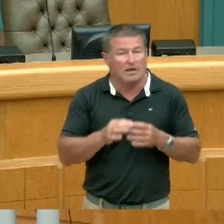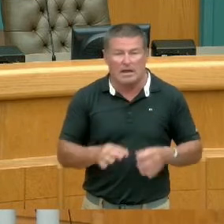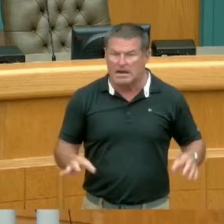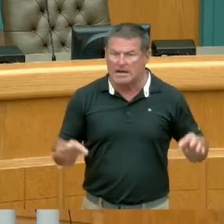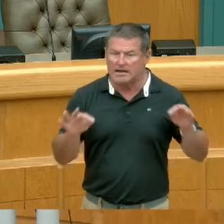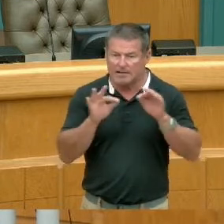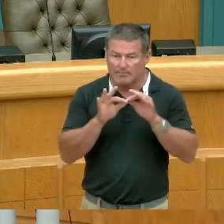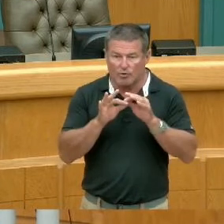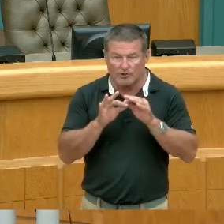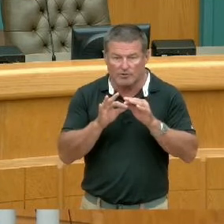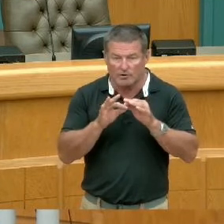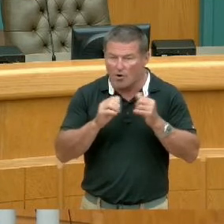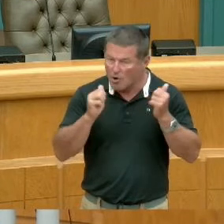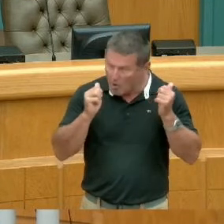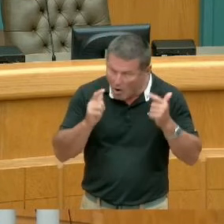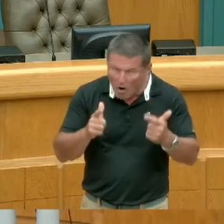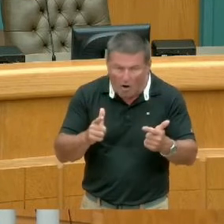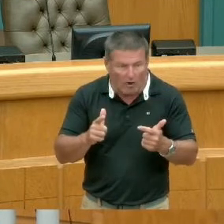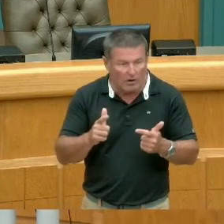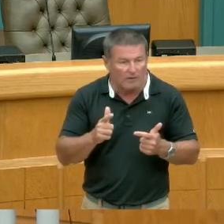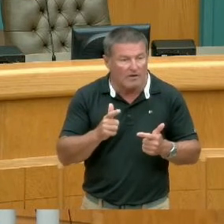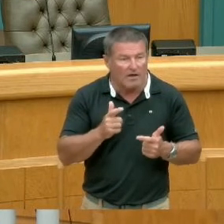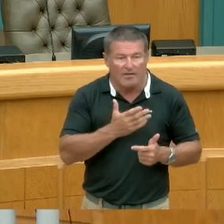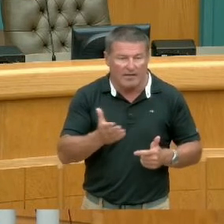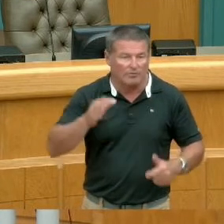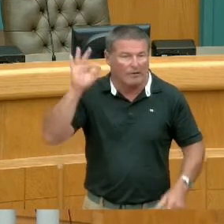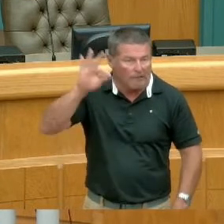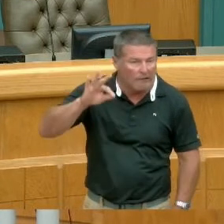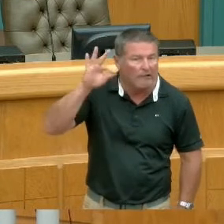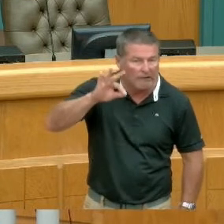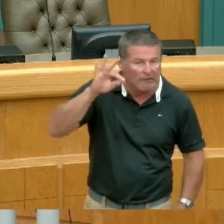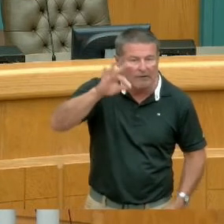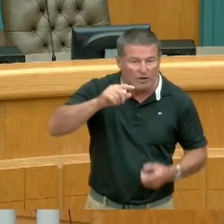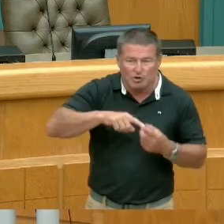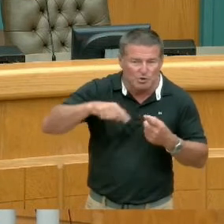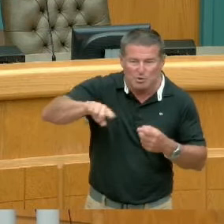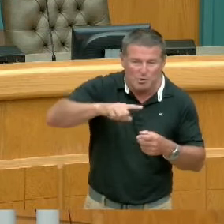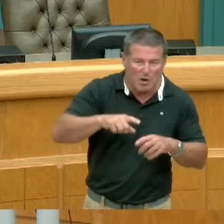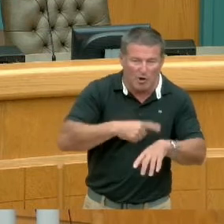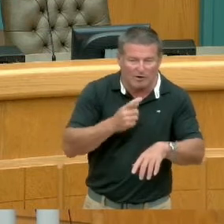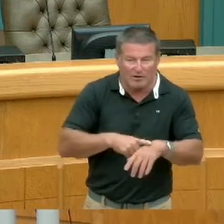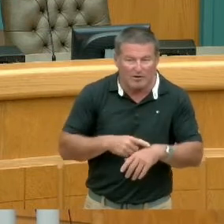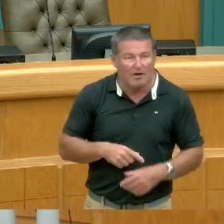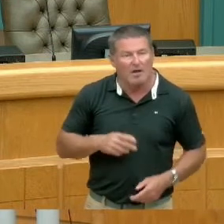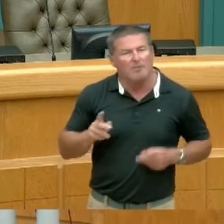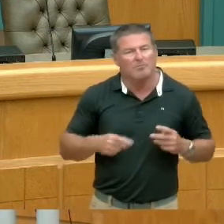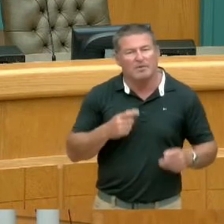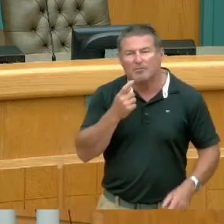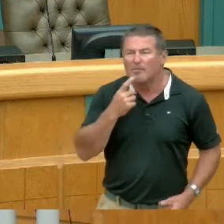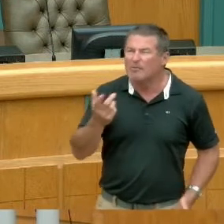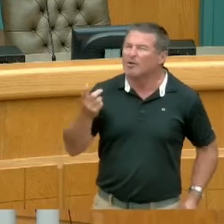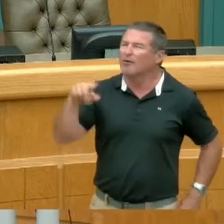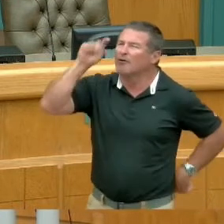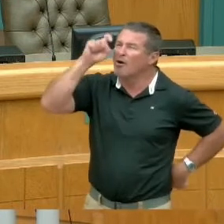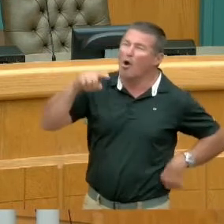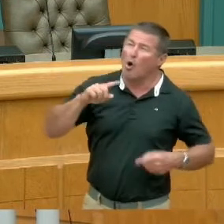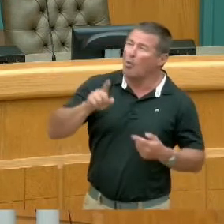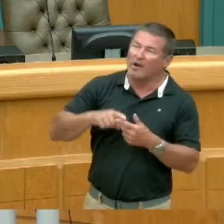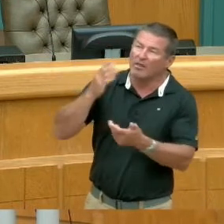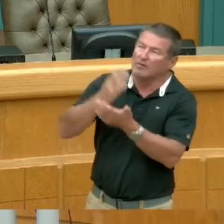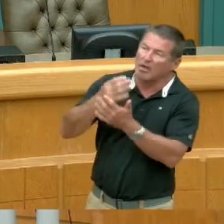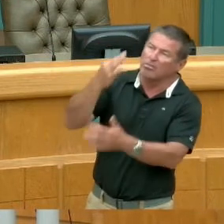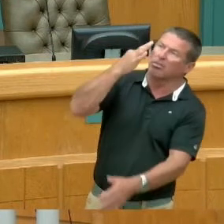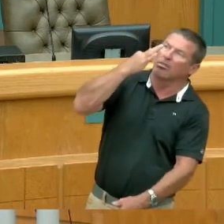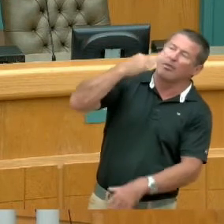to continue all of the things that we have preached for so long. And you might wonder, when are we going to stop preaching? When are we going to start